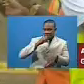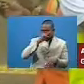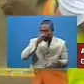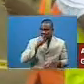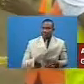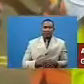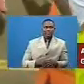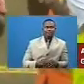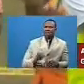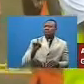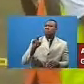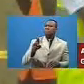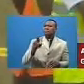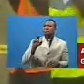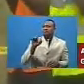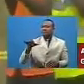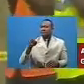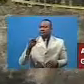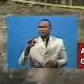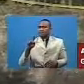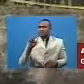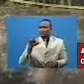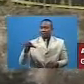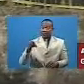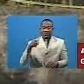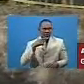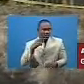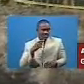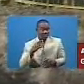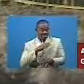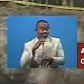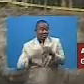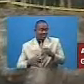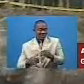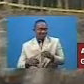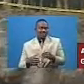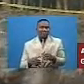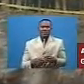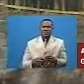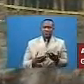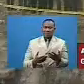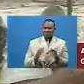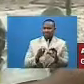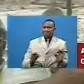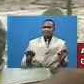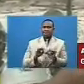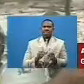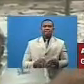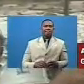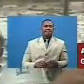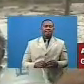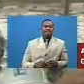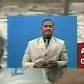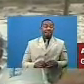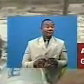George Sepayanki said the completion of the final welding component of the gas processing project was important. Once the entire project